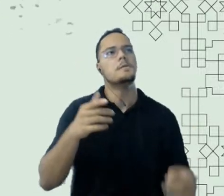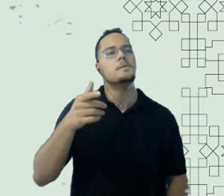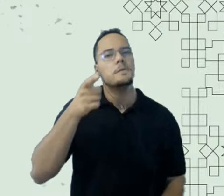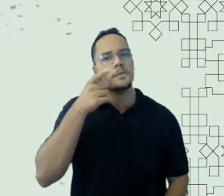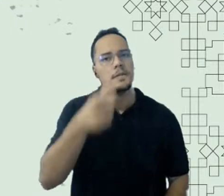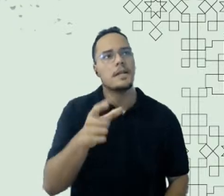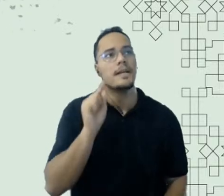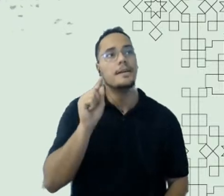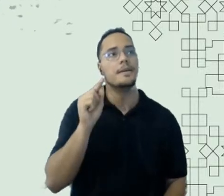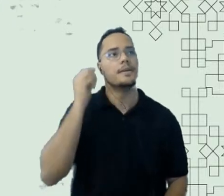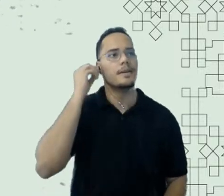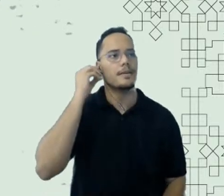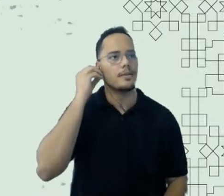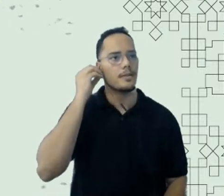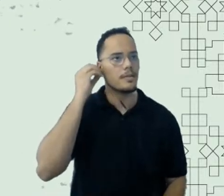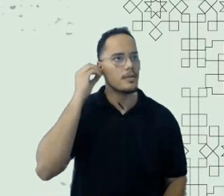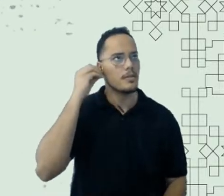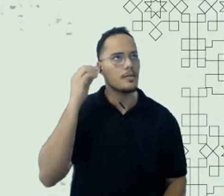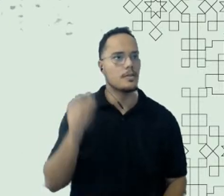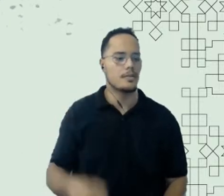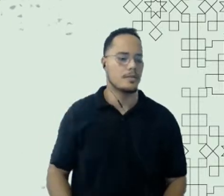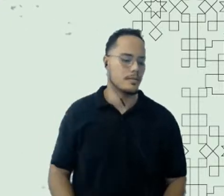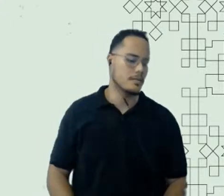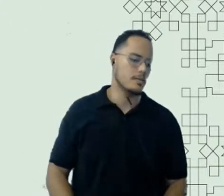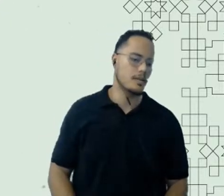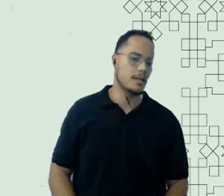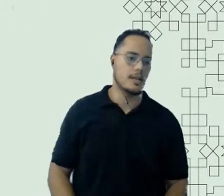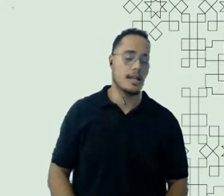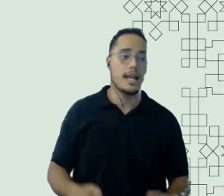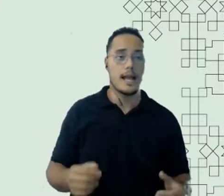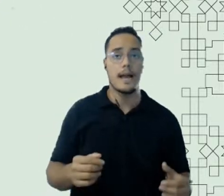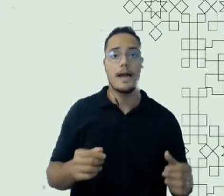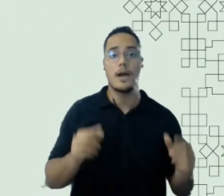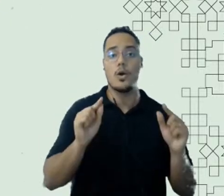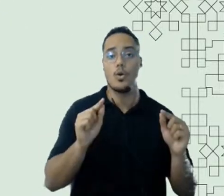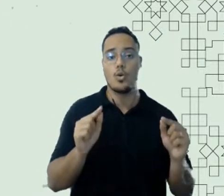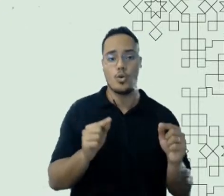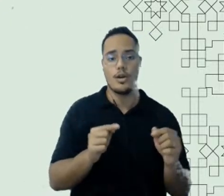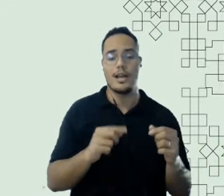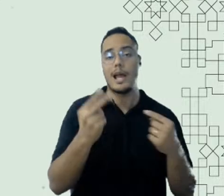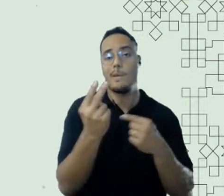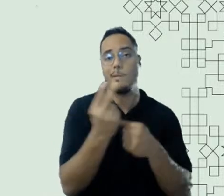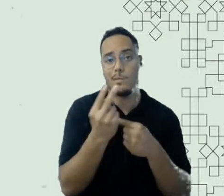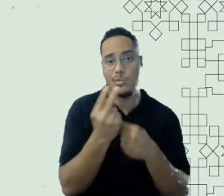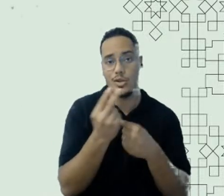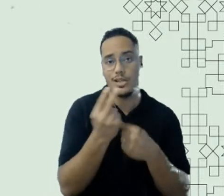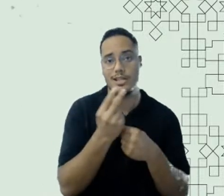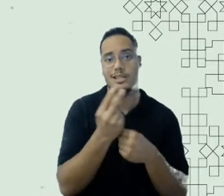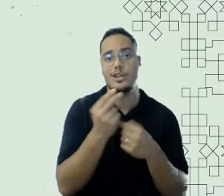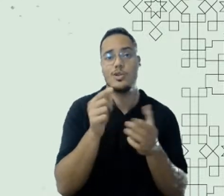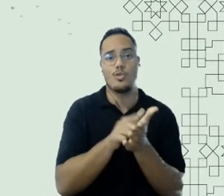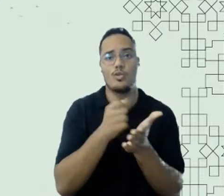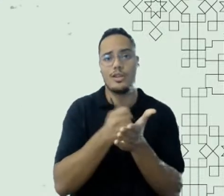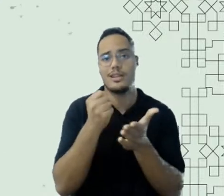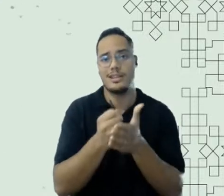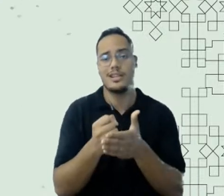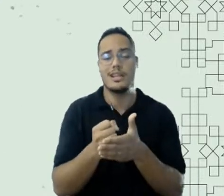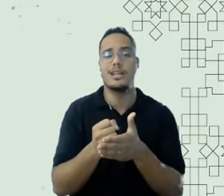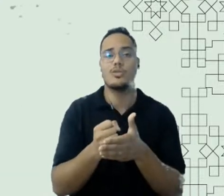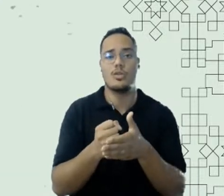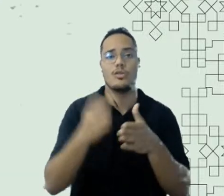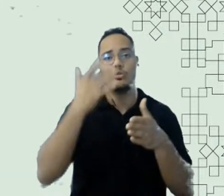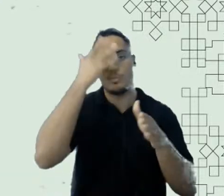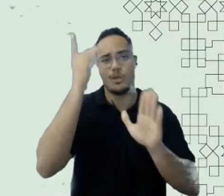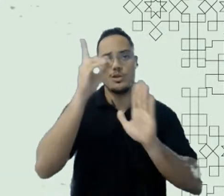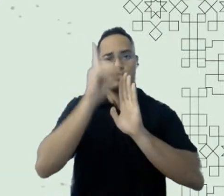authors in terms of remuneration and contractual protection. This is really the important part. Of course, there were a lot